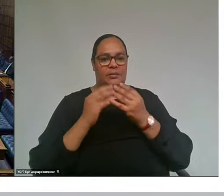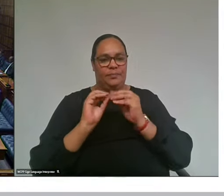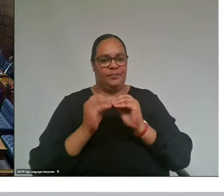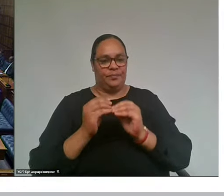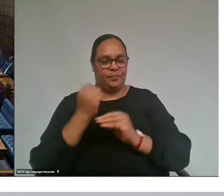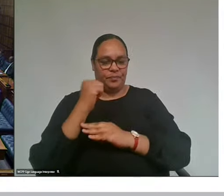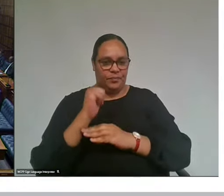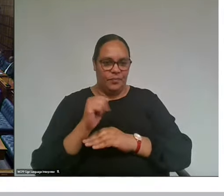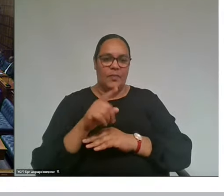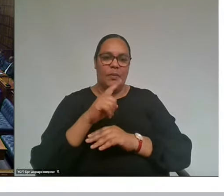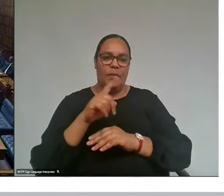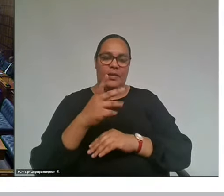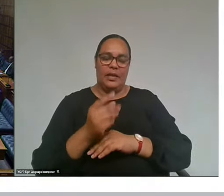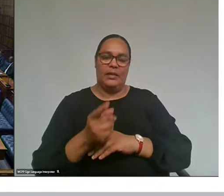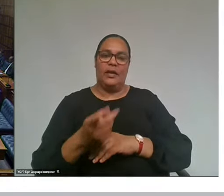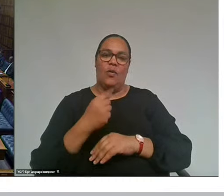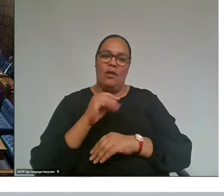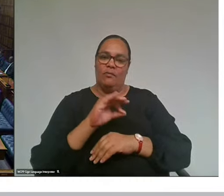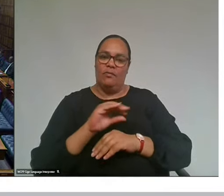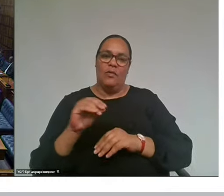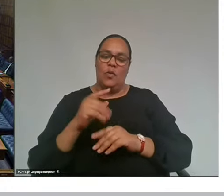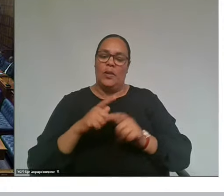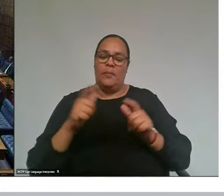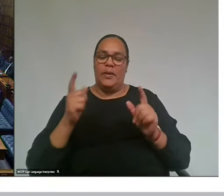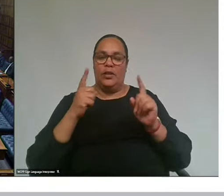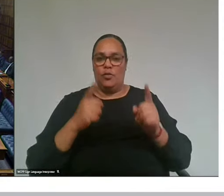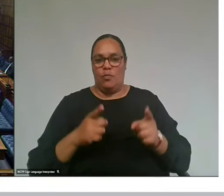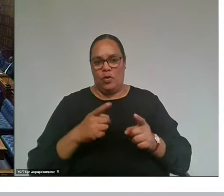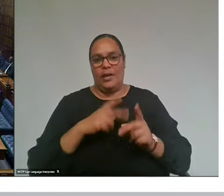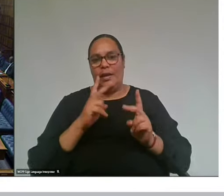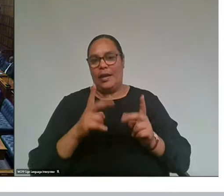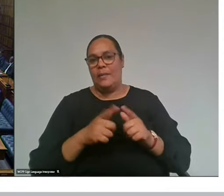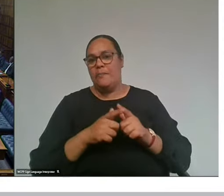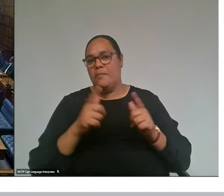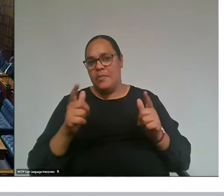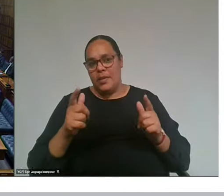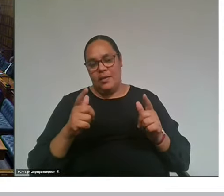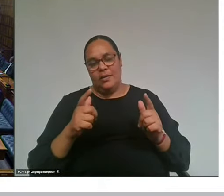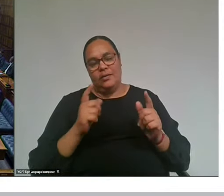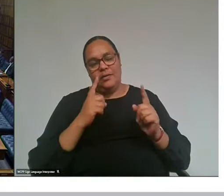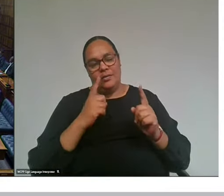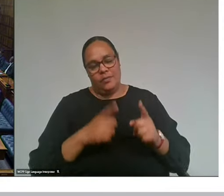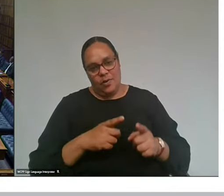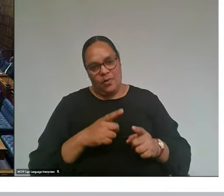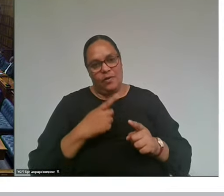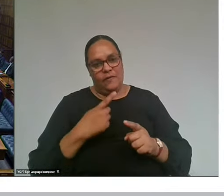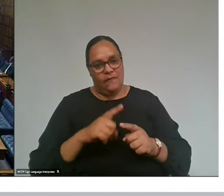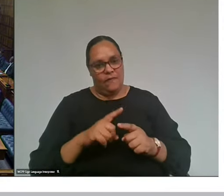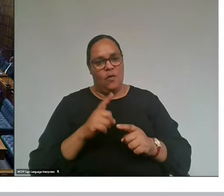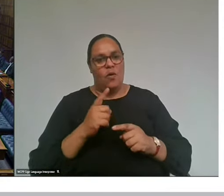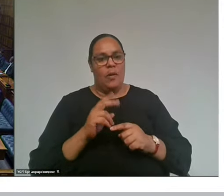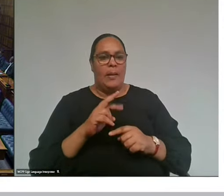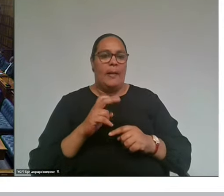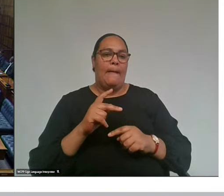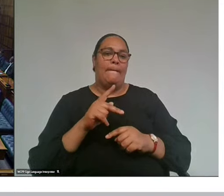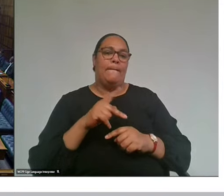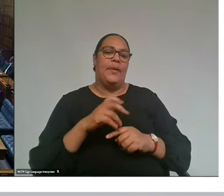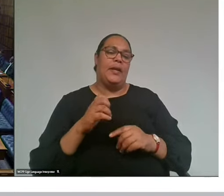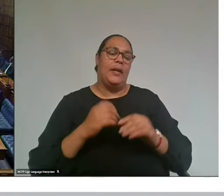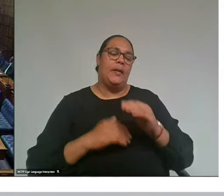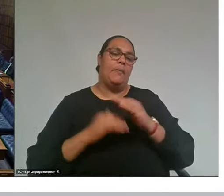this because there is a significant demand I will repeat a very significant demand for pre-built top